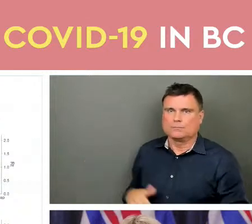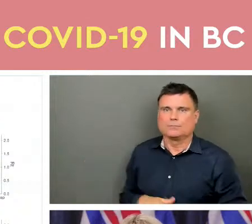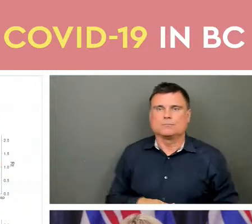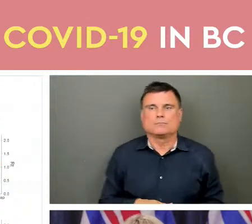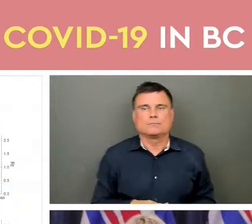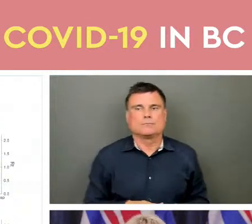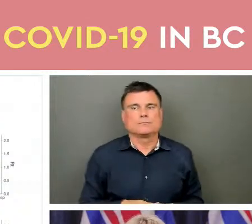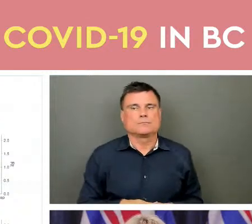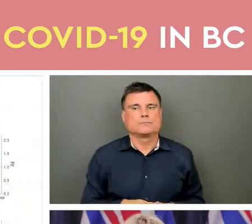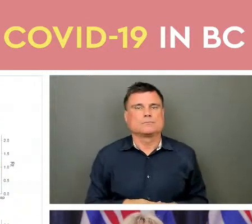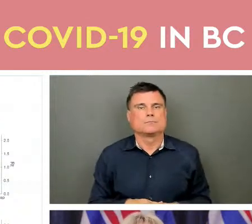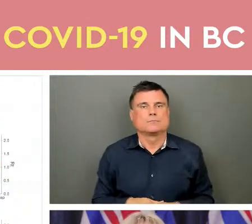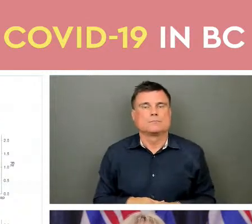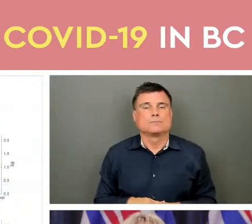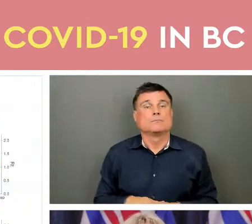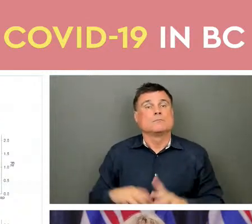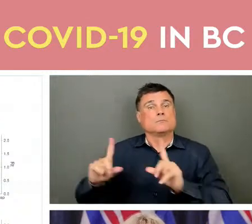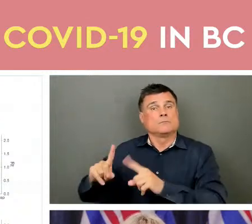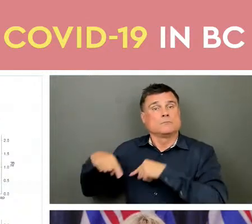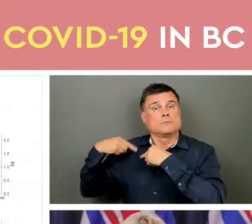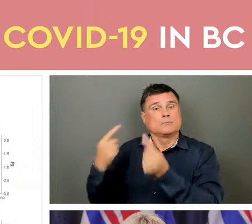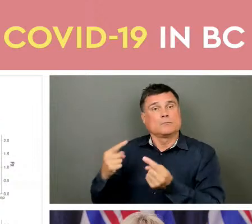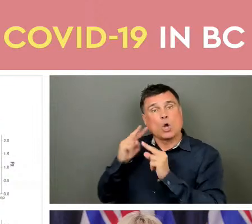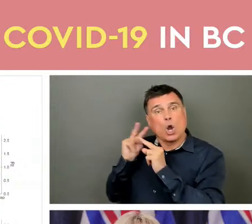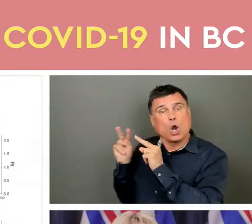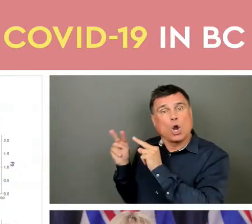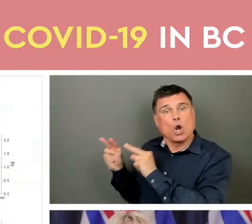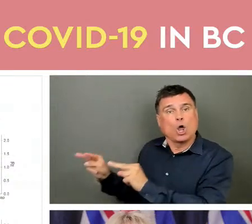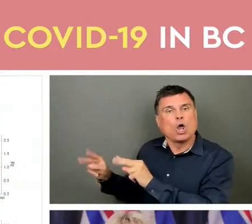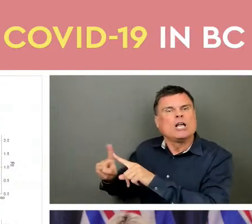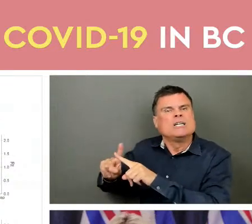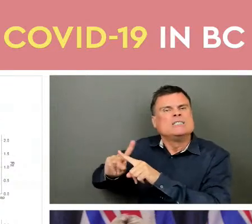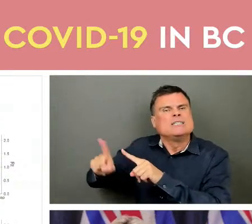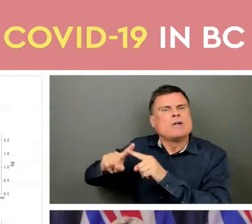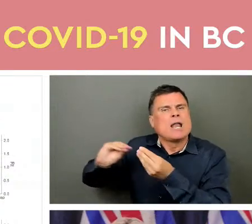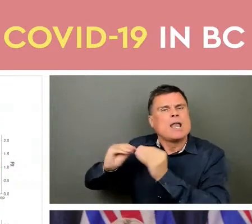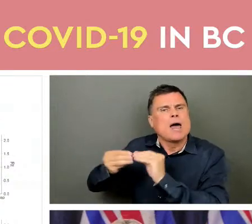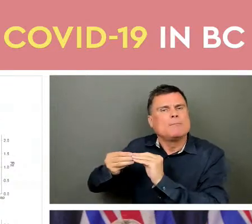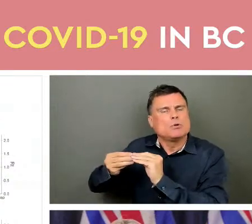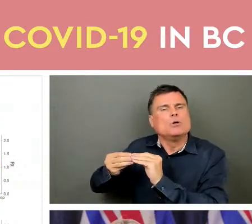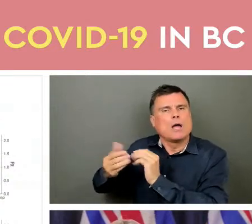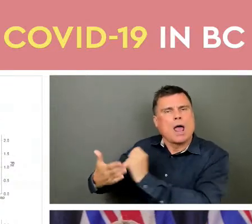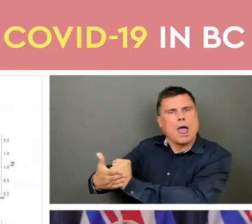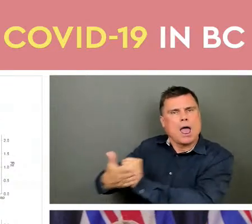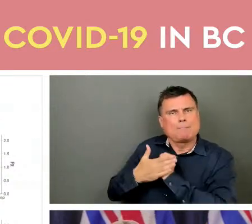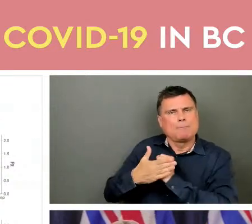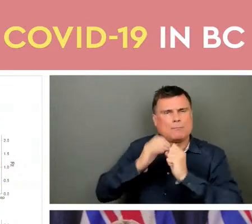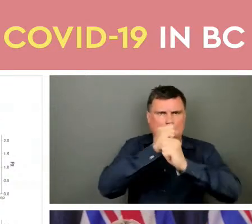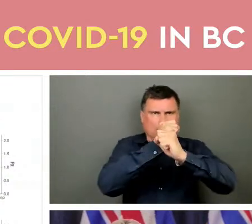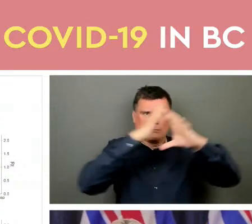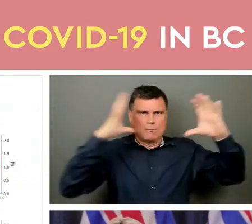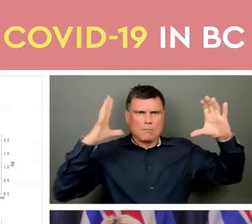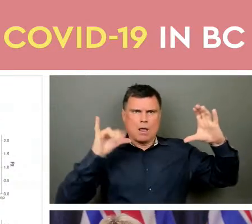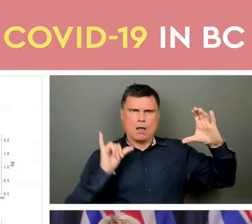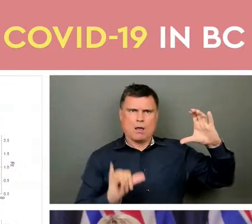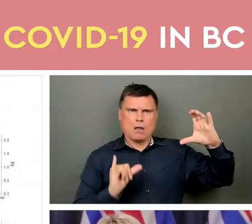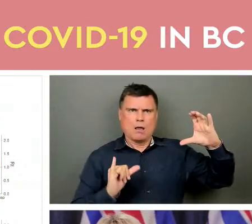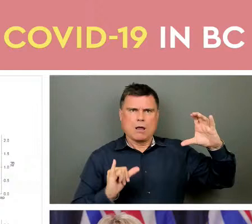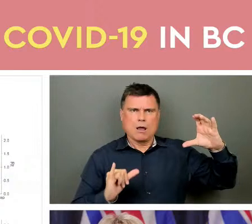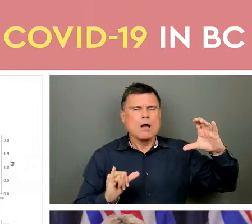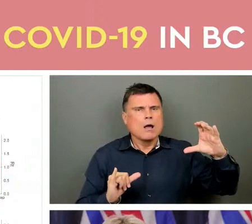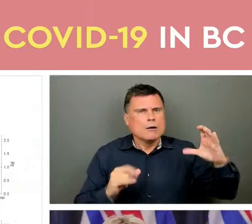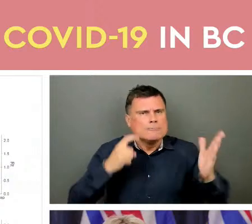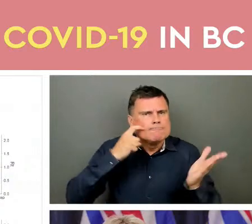20 months at different types of dynamic models that help us understand what are the factors that are